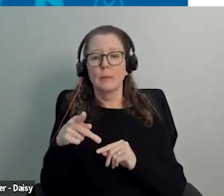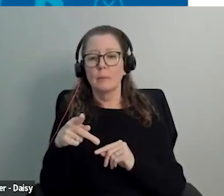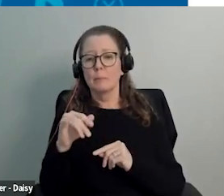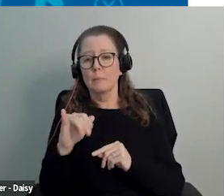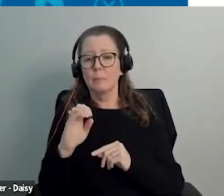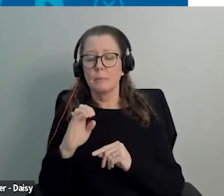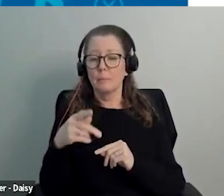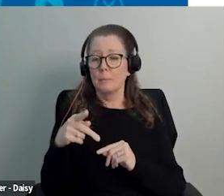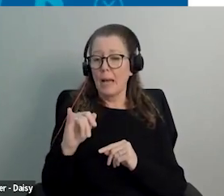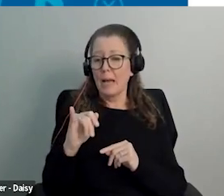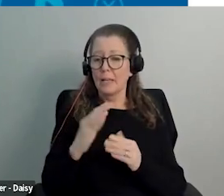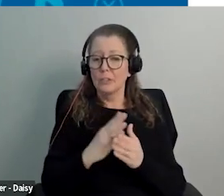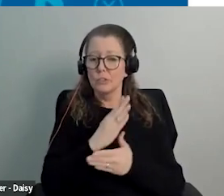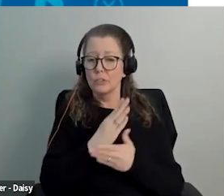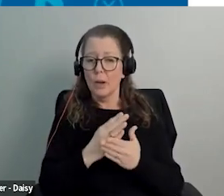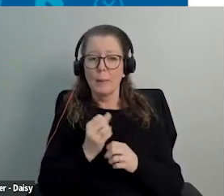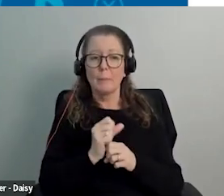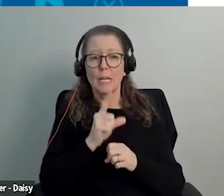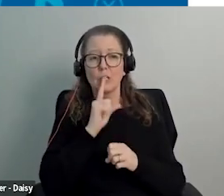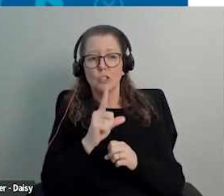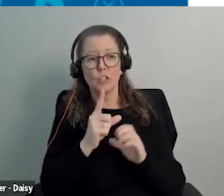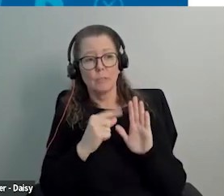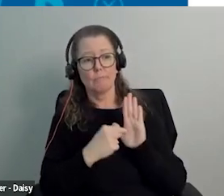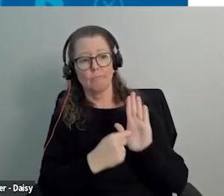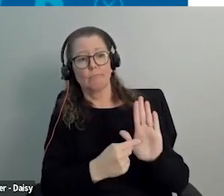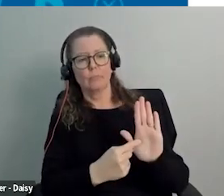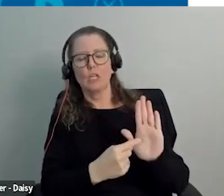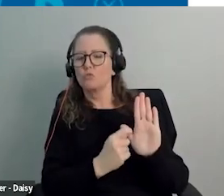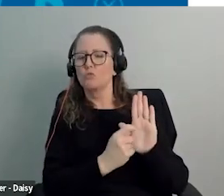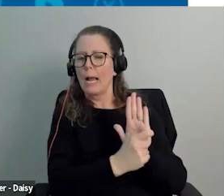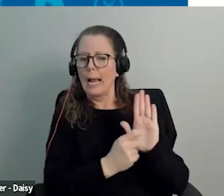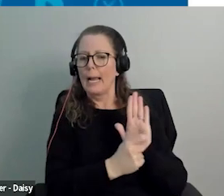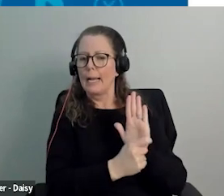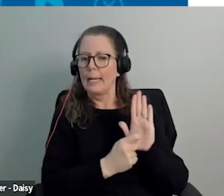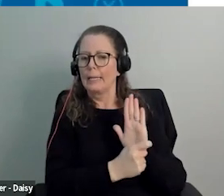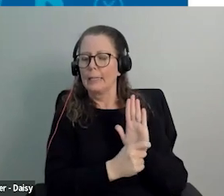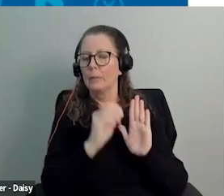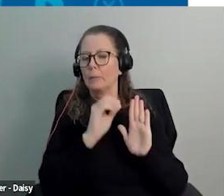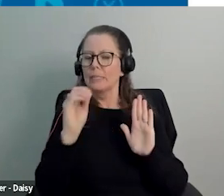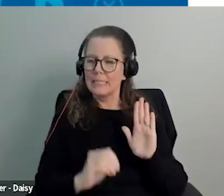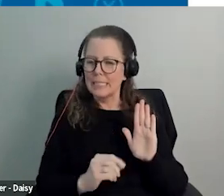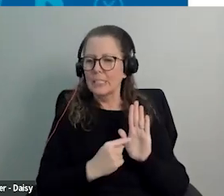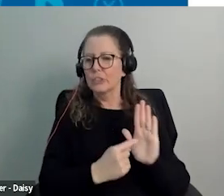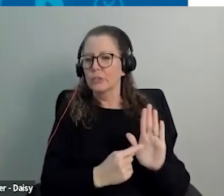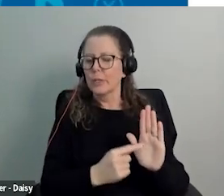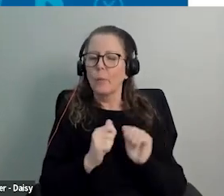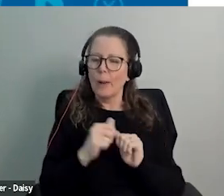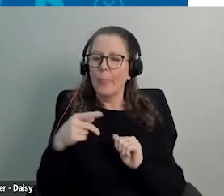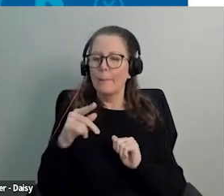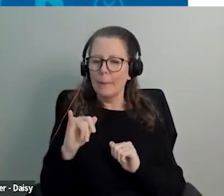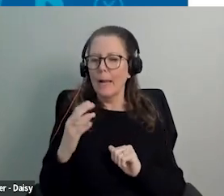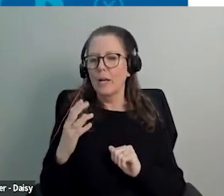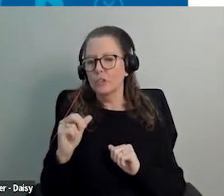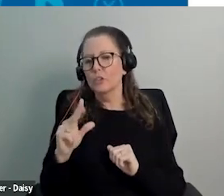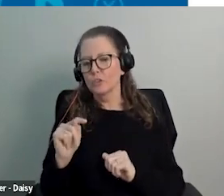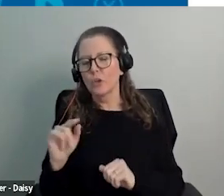those percentages should also be written out in the alt text as well. So these are just, of course, not an exhaustive list, but just